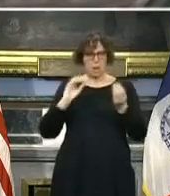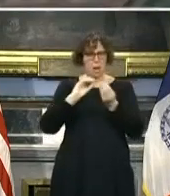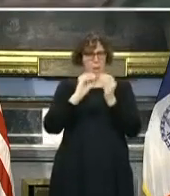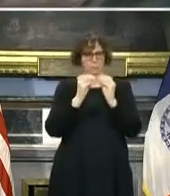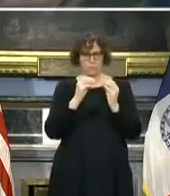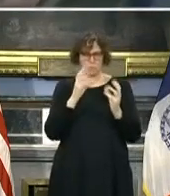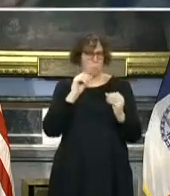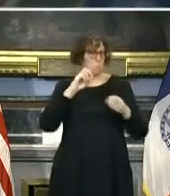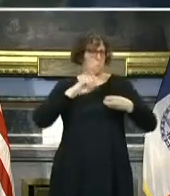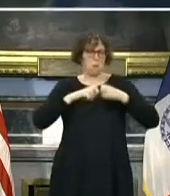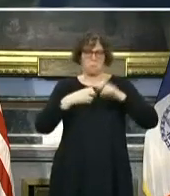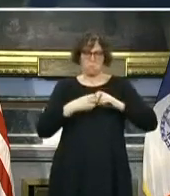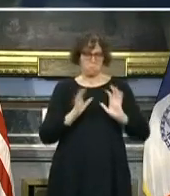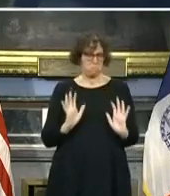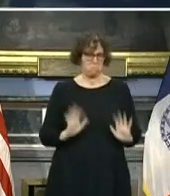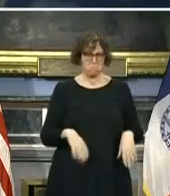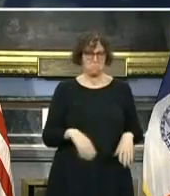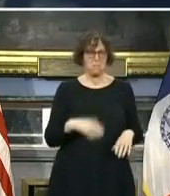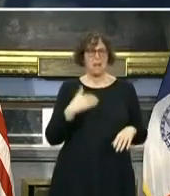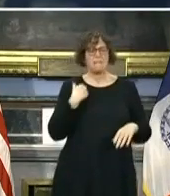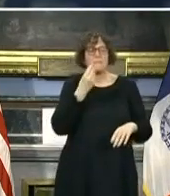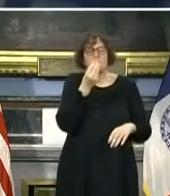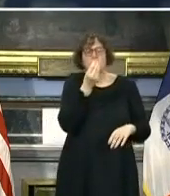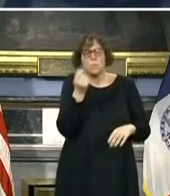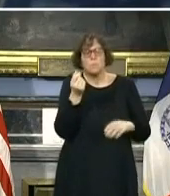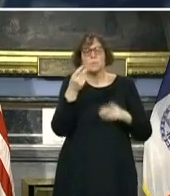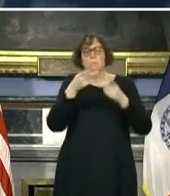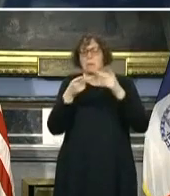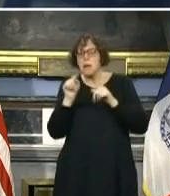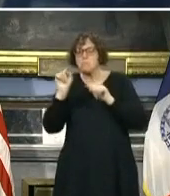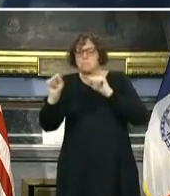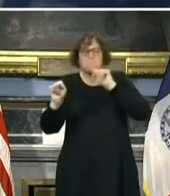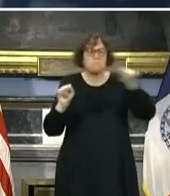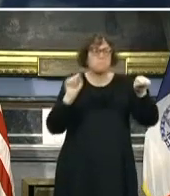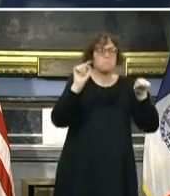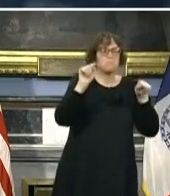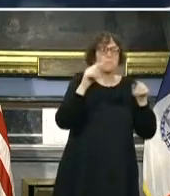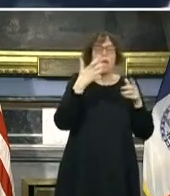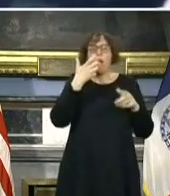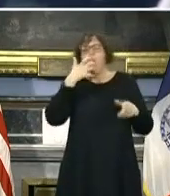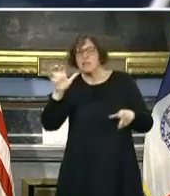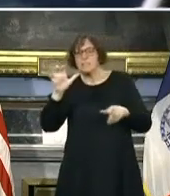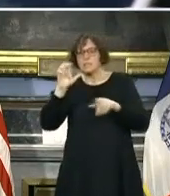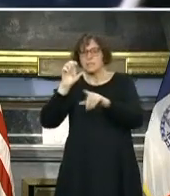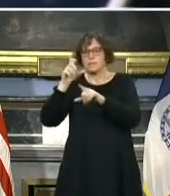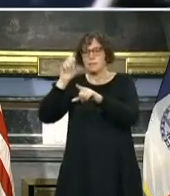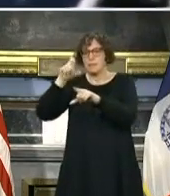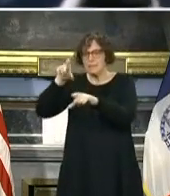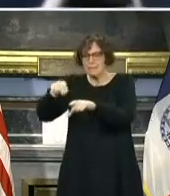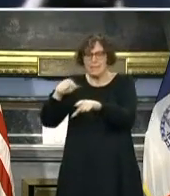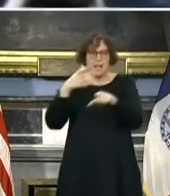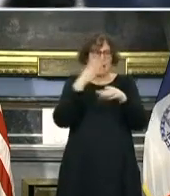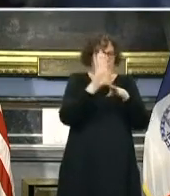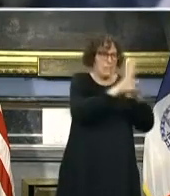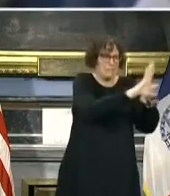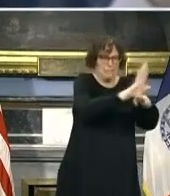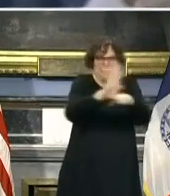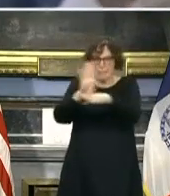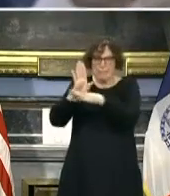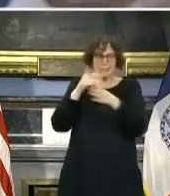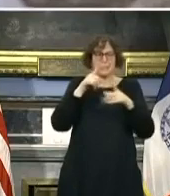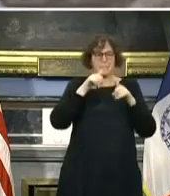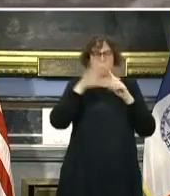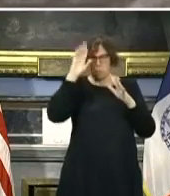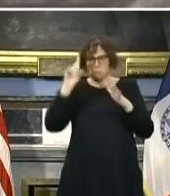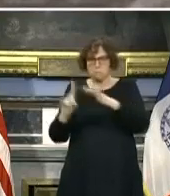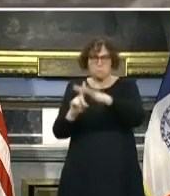deal with. We see some places where we need to do extra warnings and enforcement. But overall, I think right